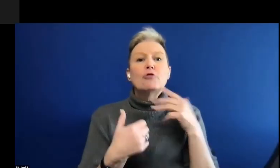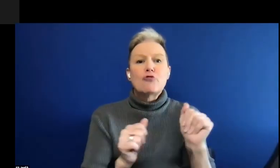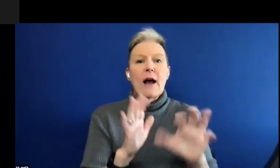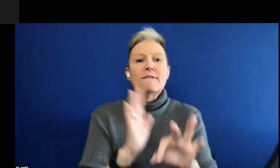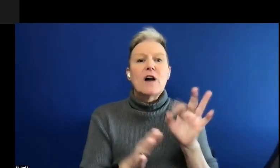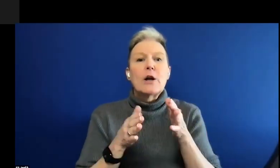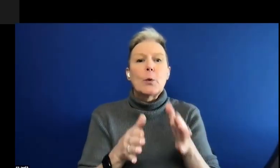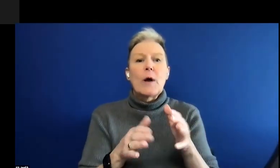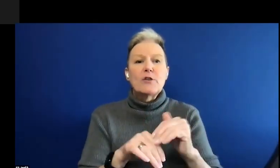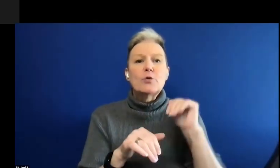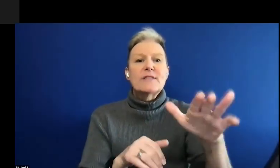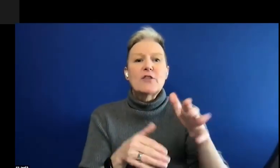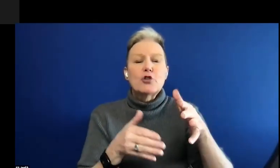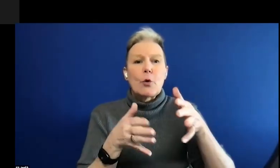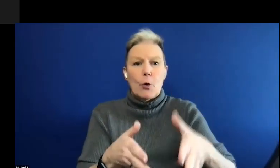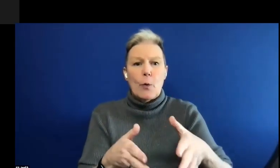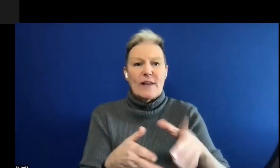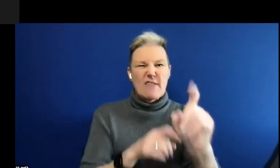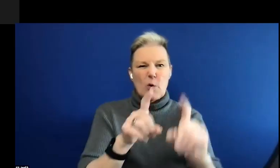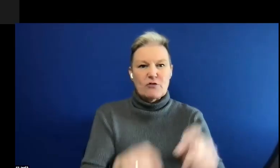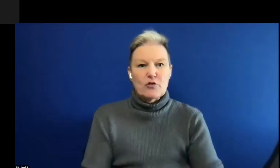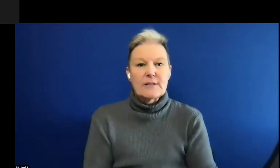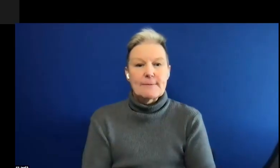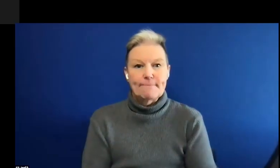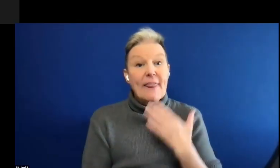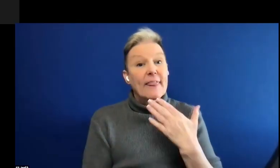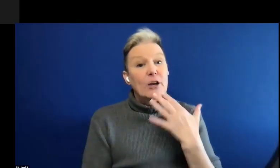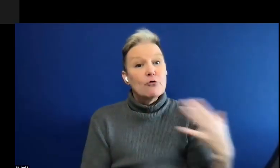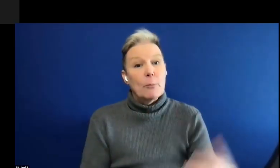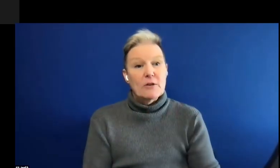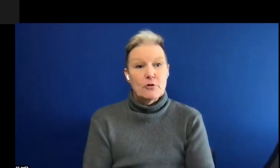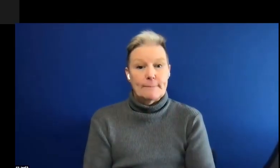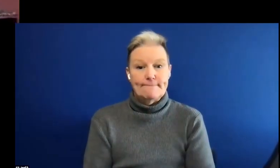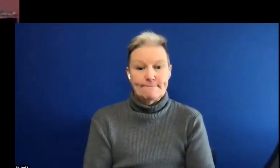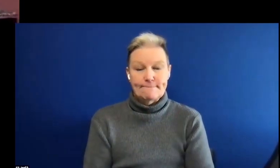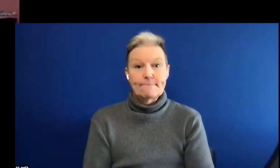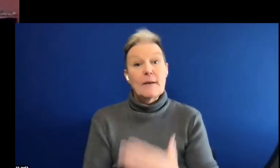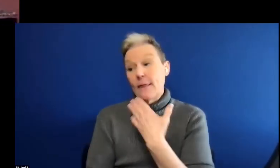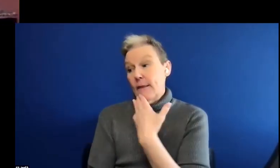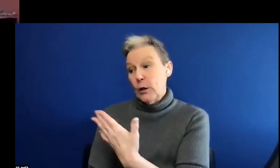find a way to send you the rest of your questions. Thank you so much. Thank you.